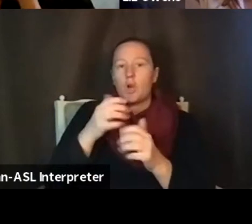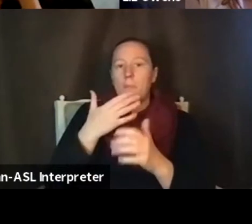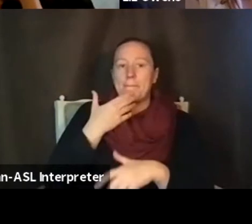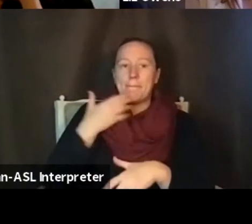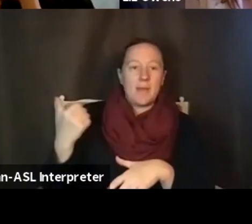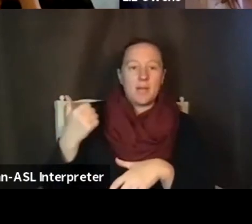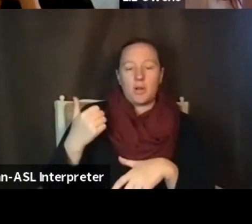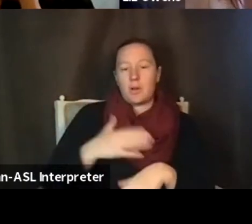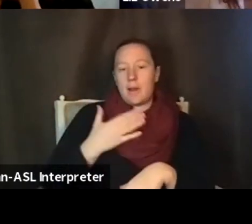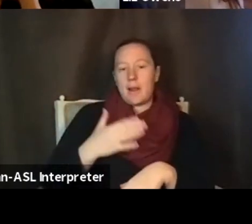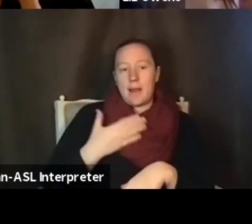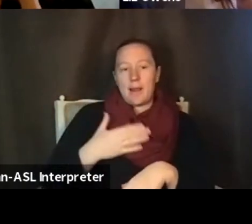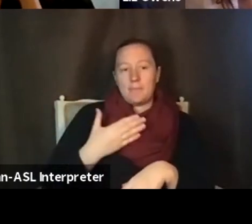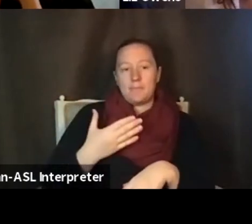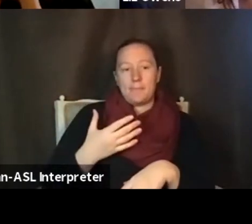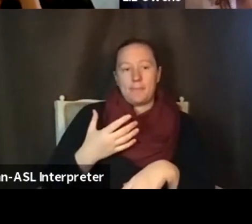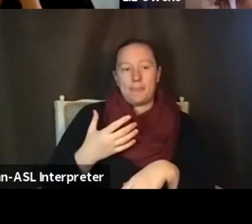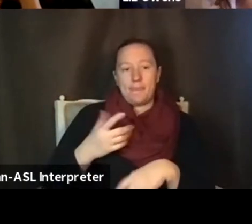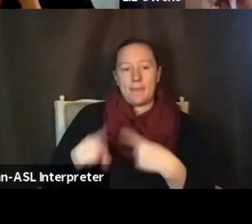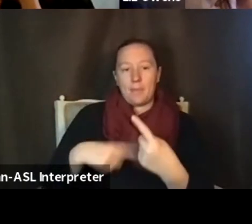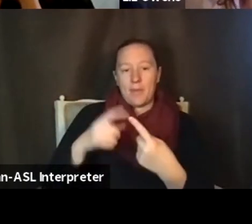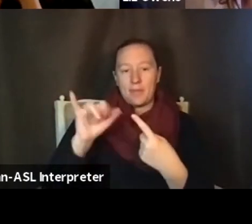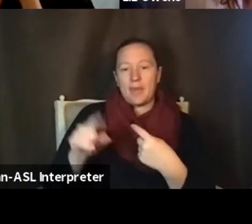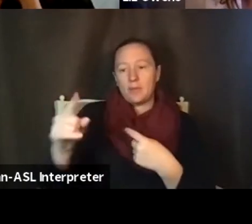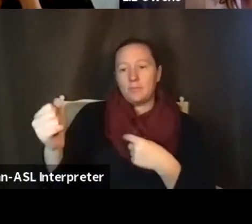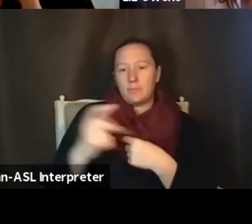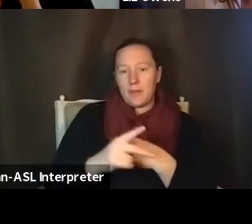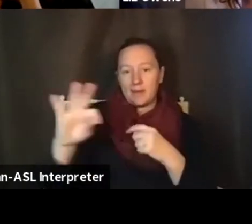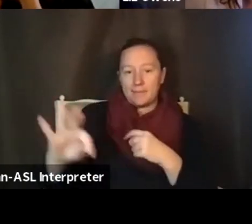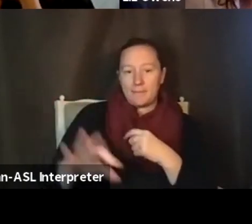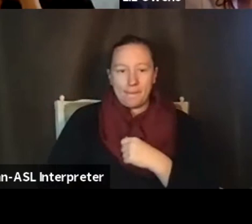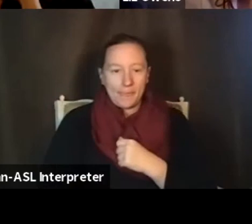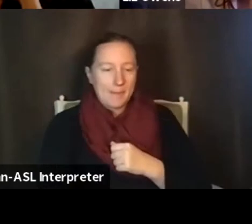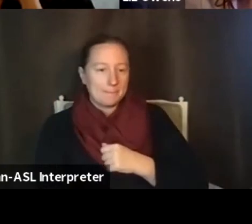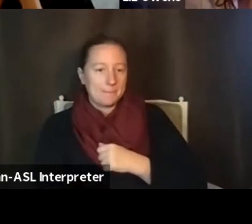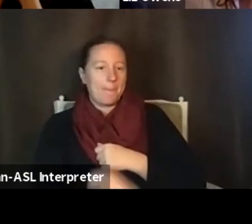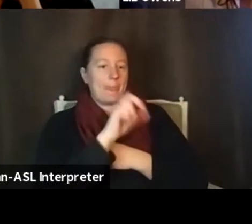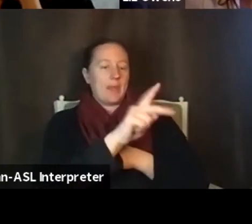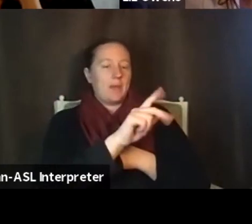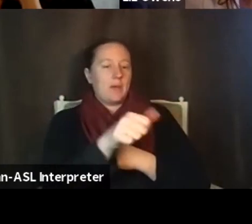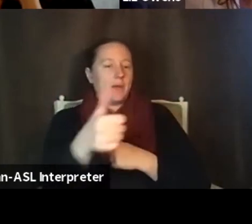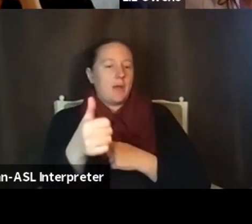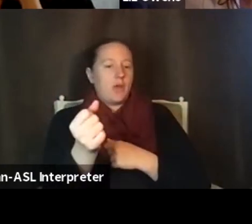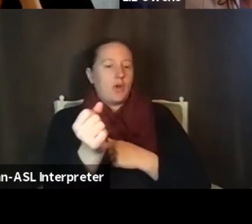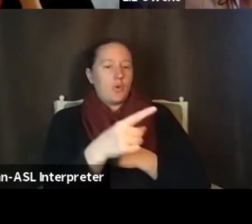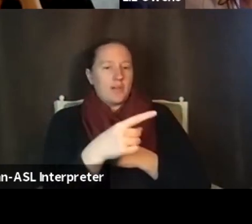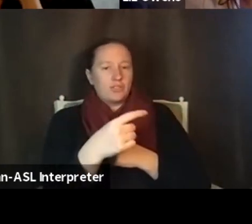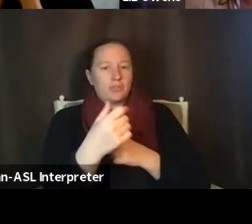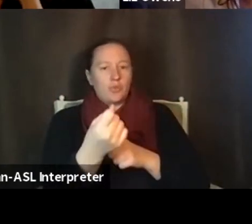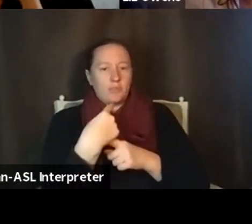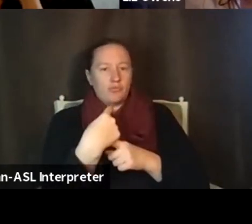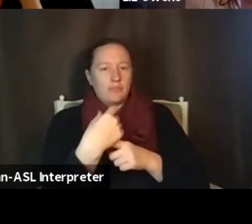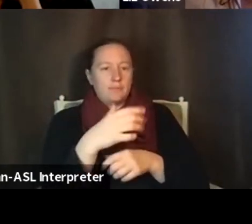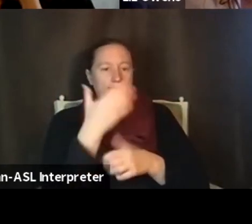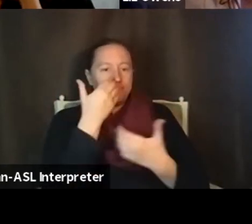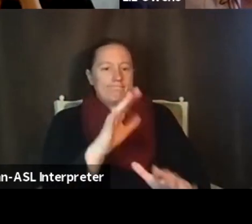I'm personally very excited about that and having you back. Okay, another question. I also don't know that we